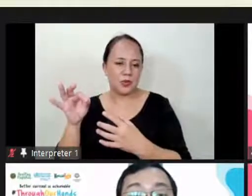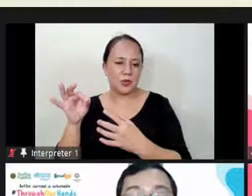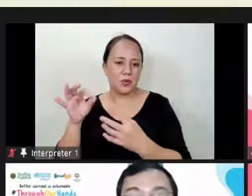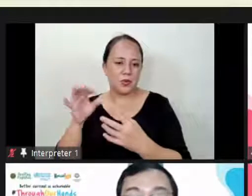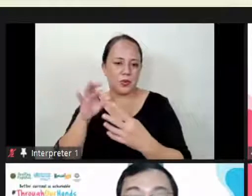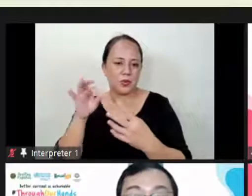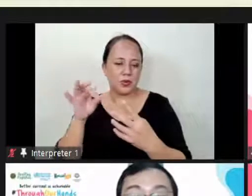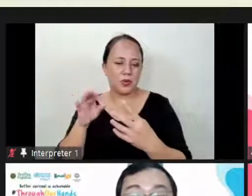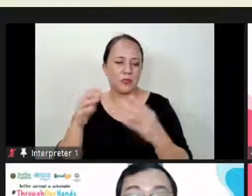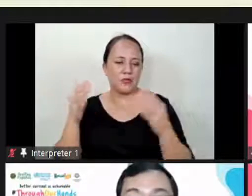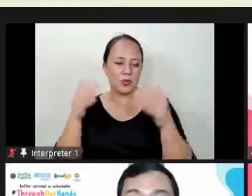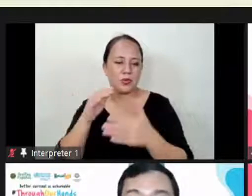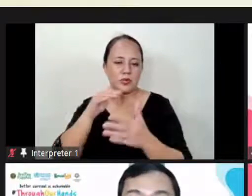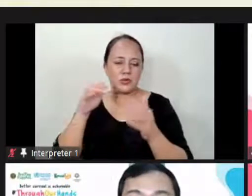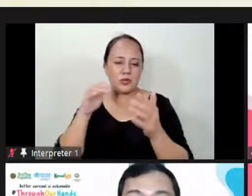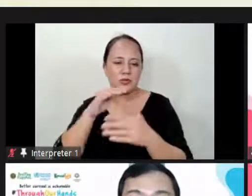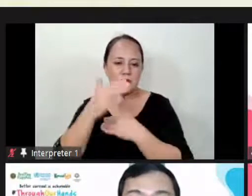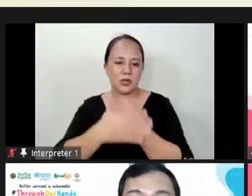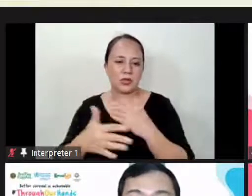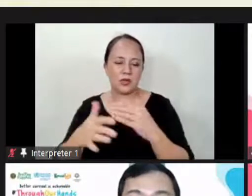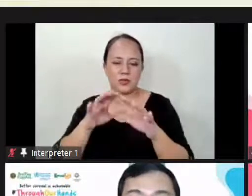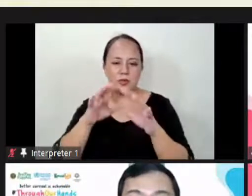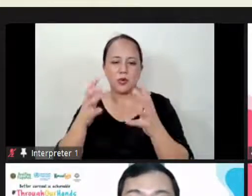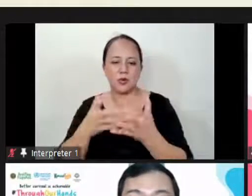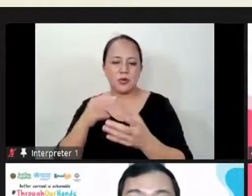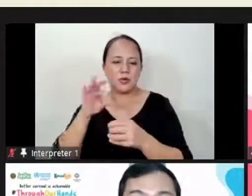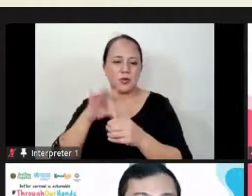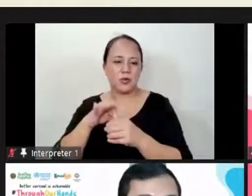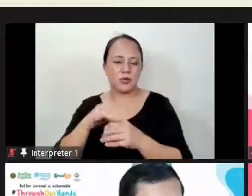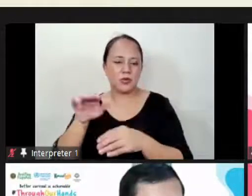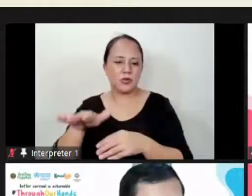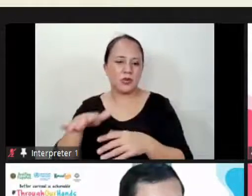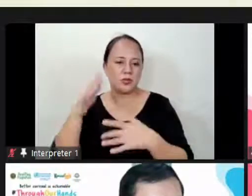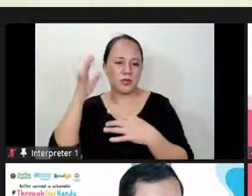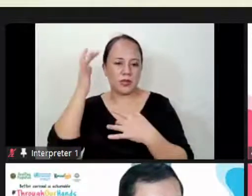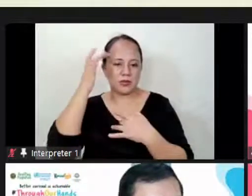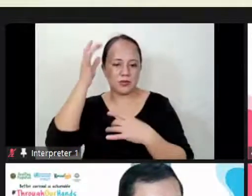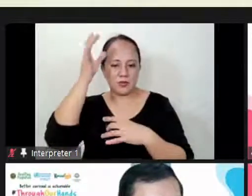the focus countries for the global initiative on childhood cancer.